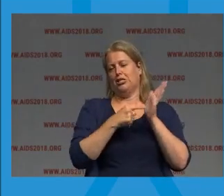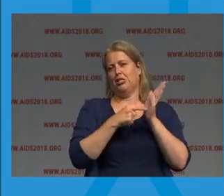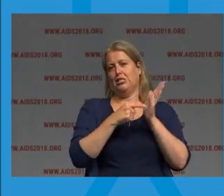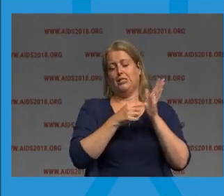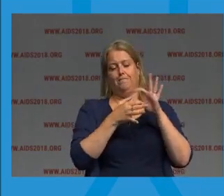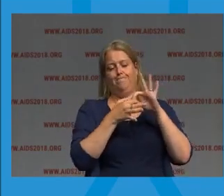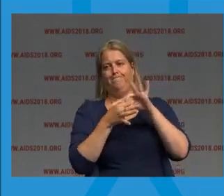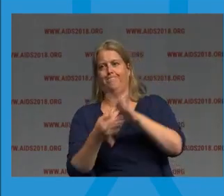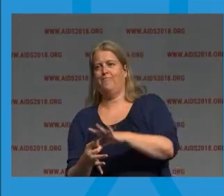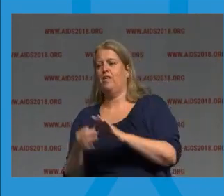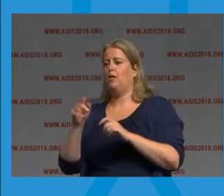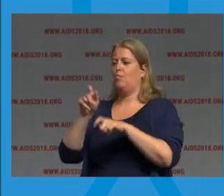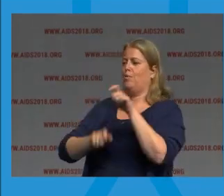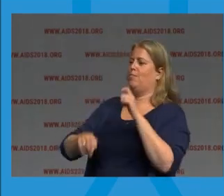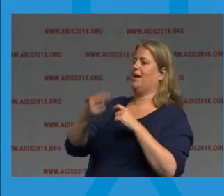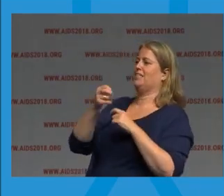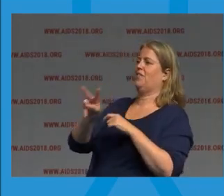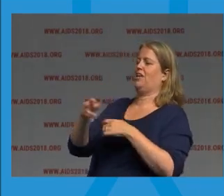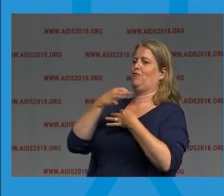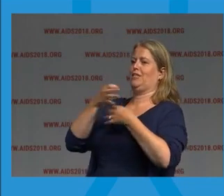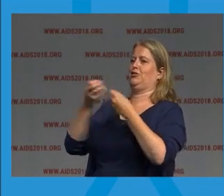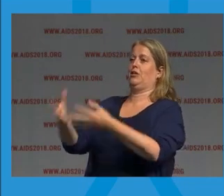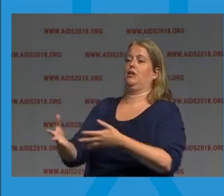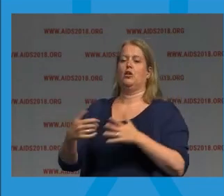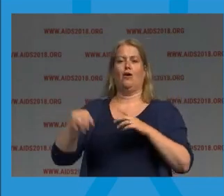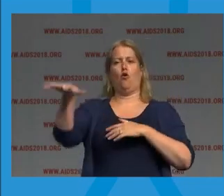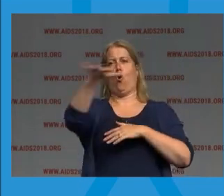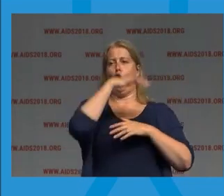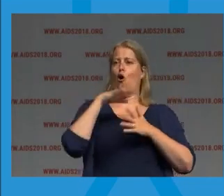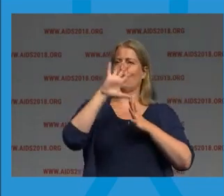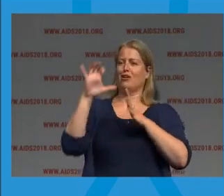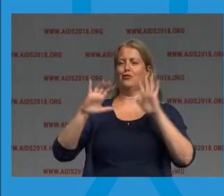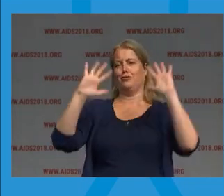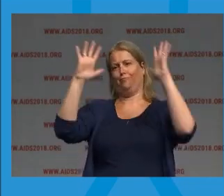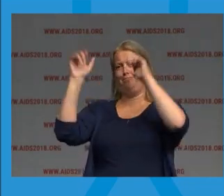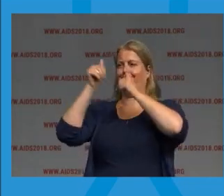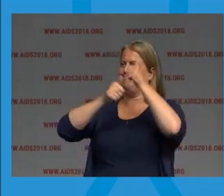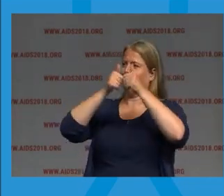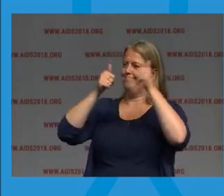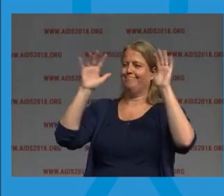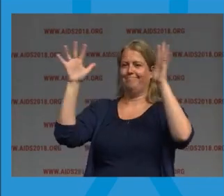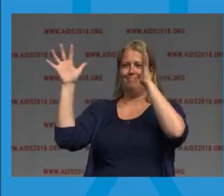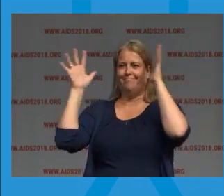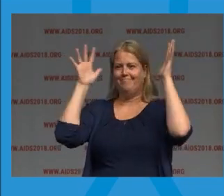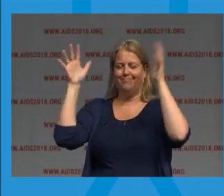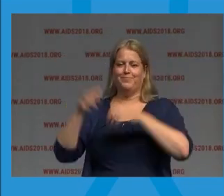people living with HIV at a risk. Let's congratulate those countries.